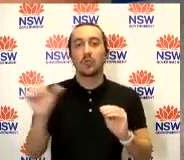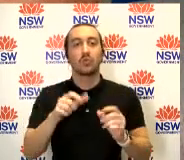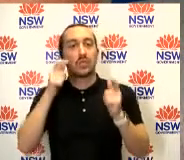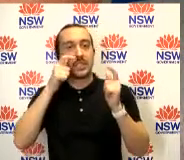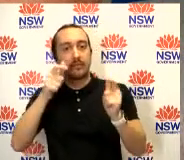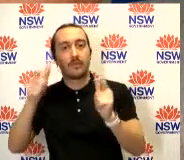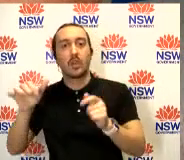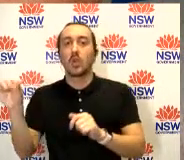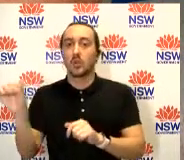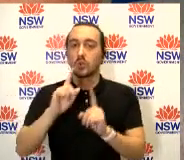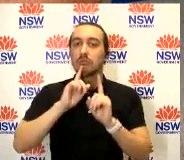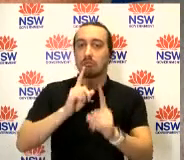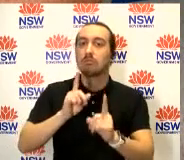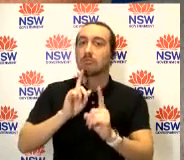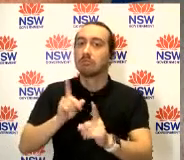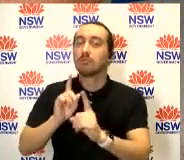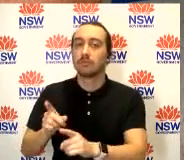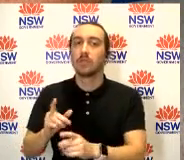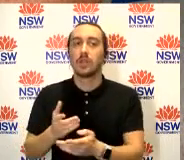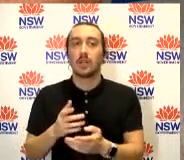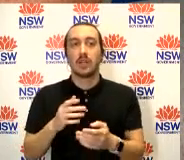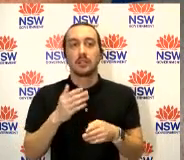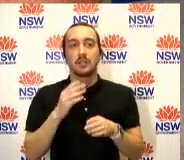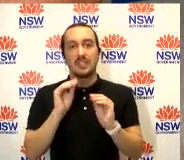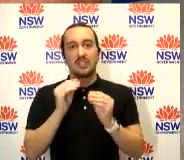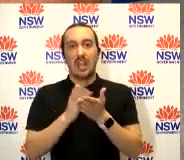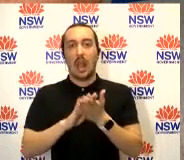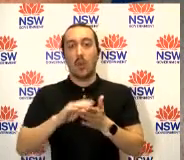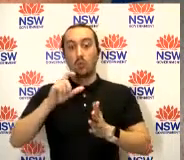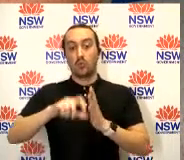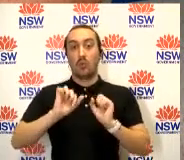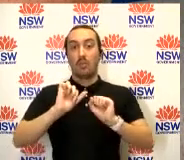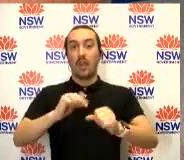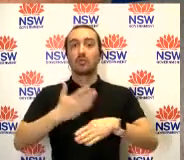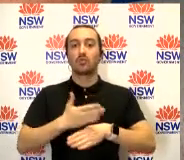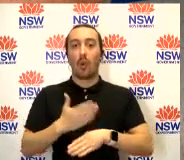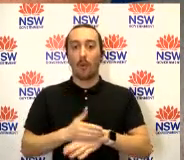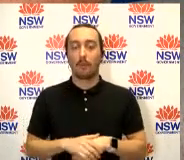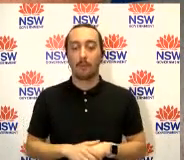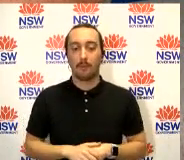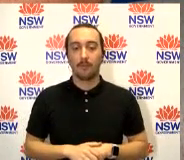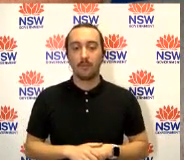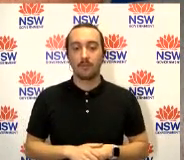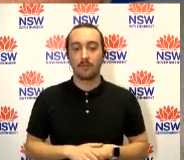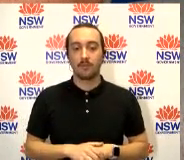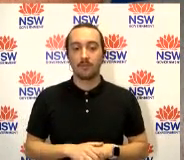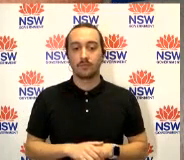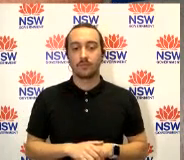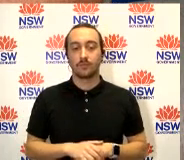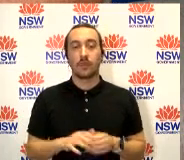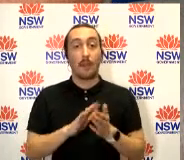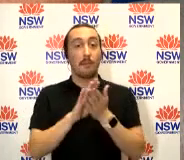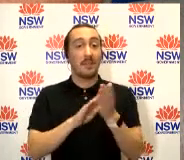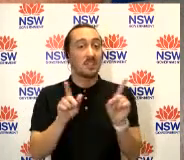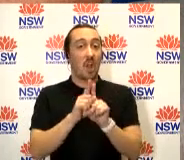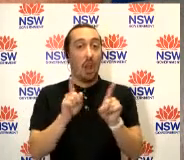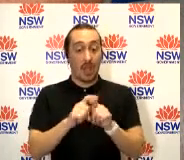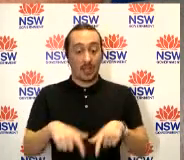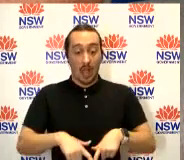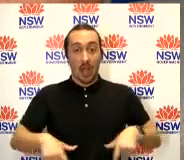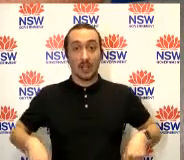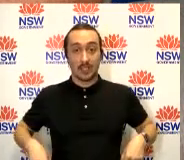to do the job properly. That applies to all harness work. So if you're installing an anchor, you should know how to install it in accordance